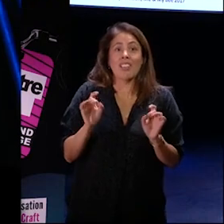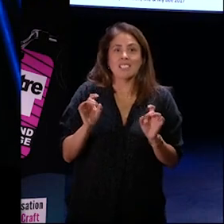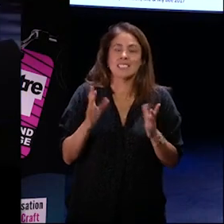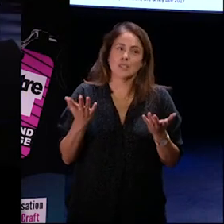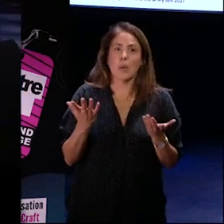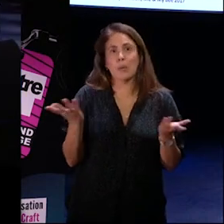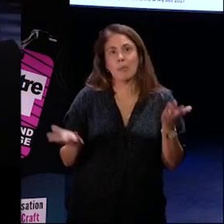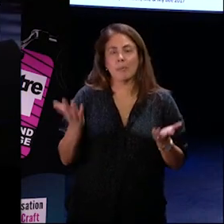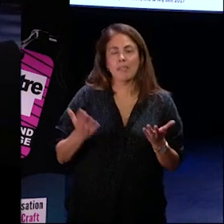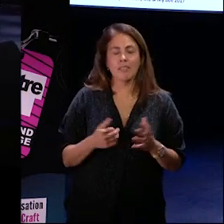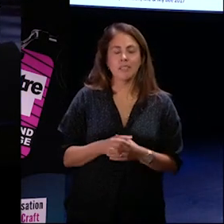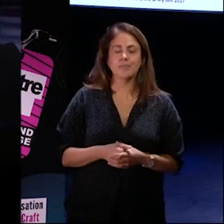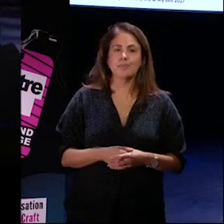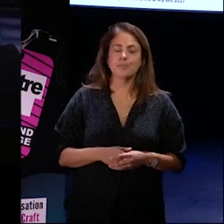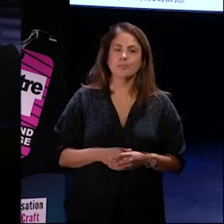well.